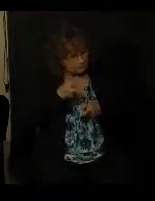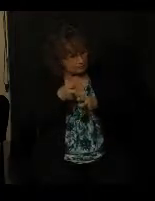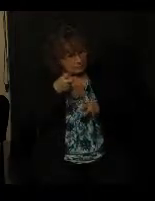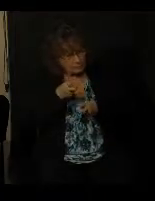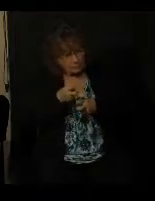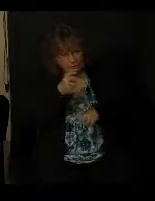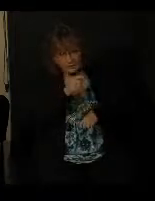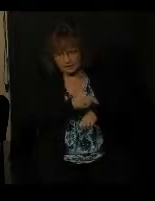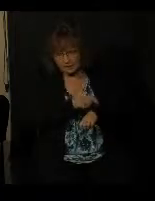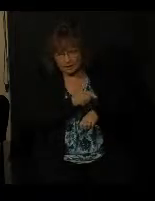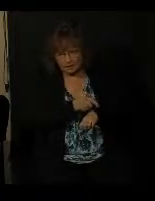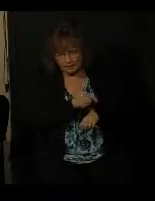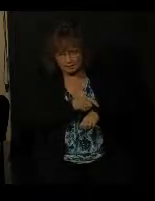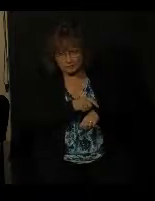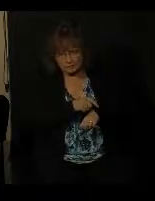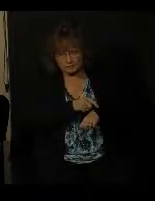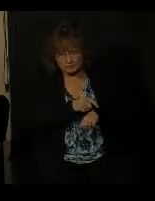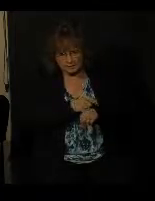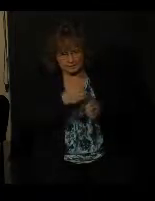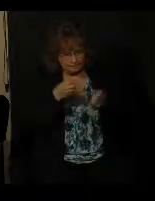Well, parents do.